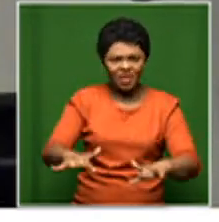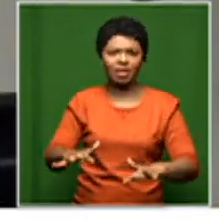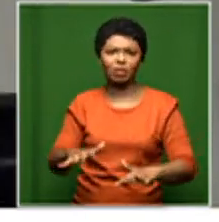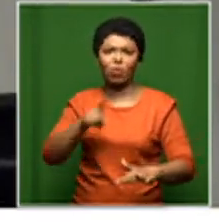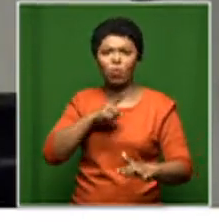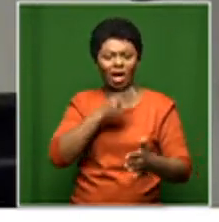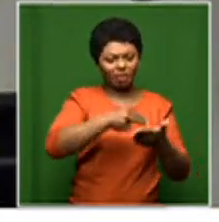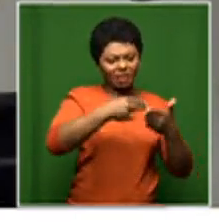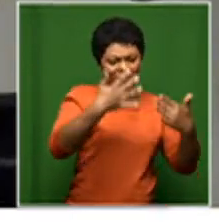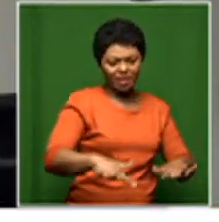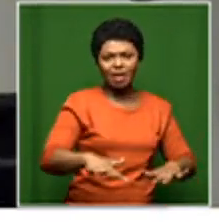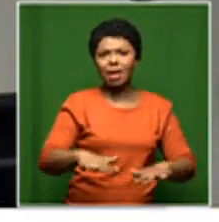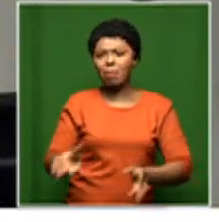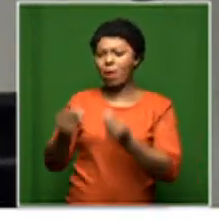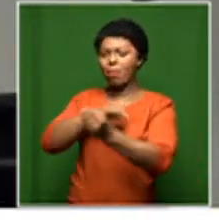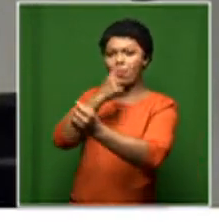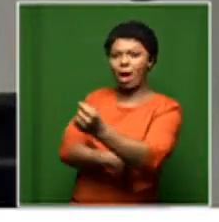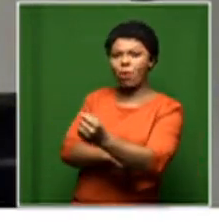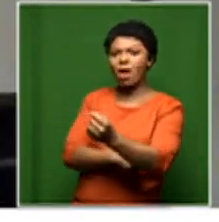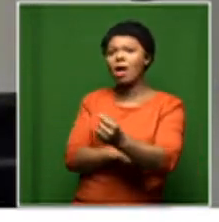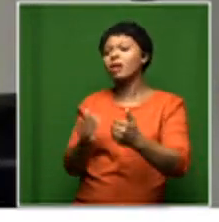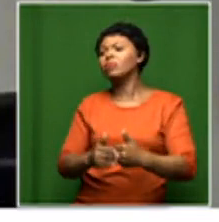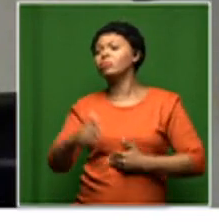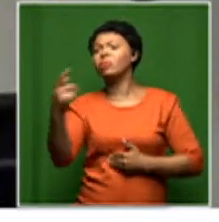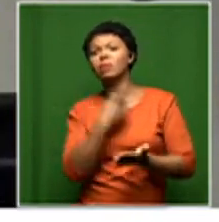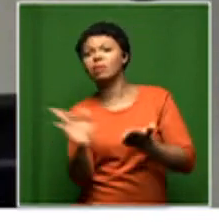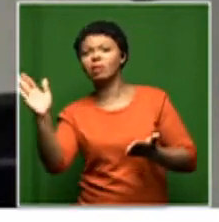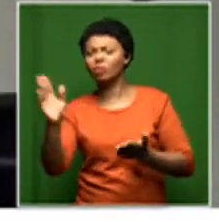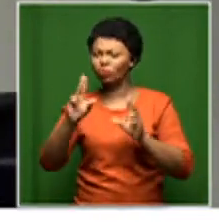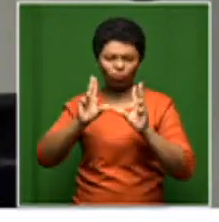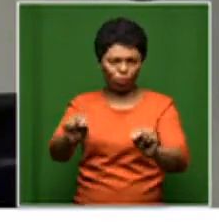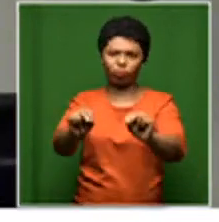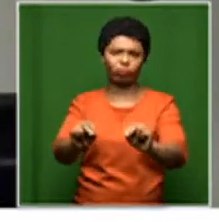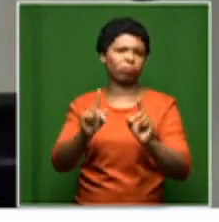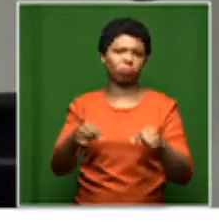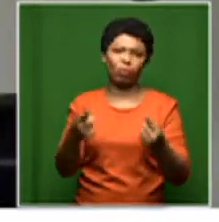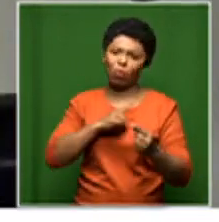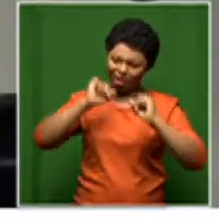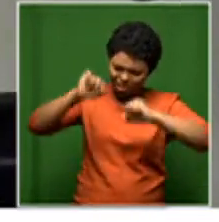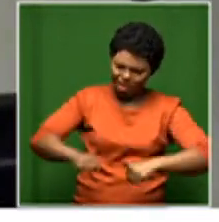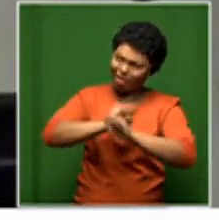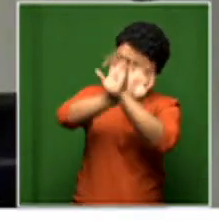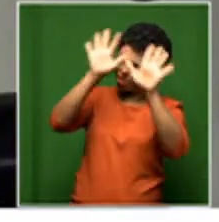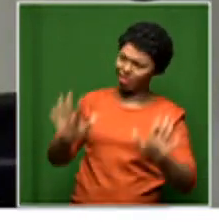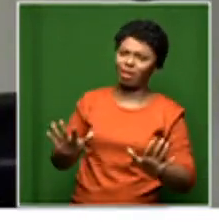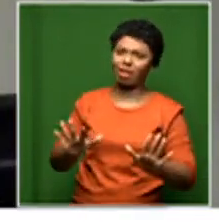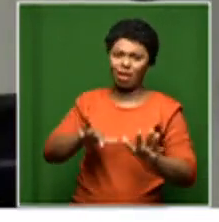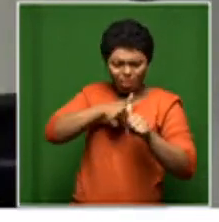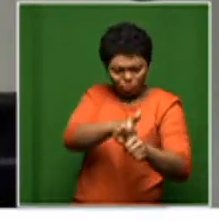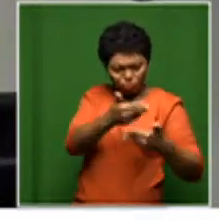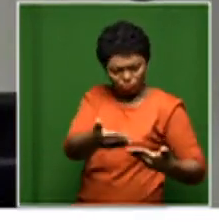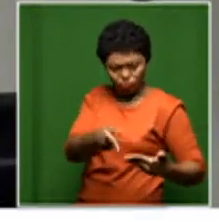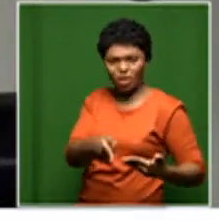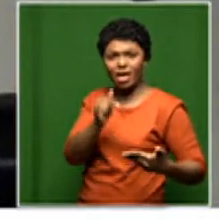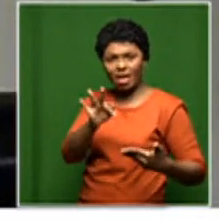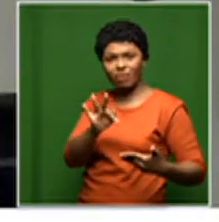a deal to get power and then discard them months later. We have a clear agreement, and we will adhere to it. If there's a proper